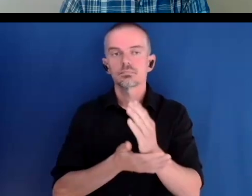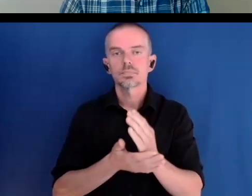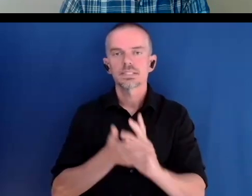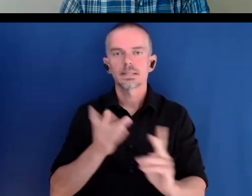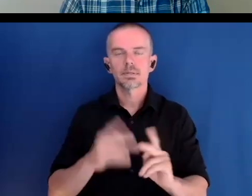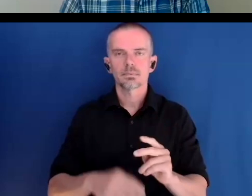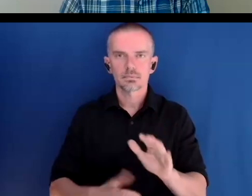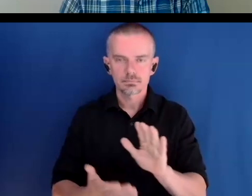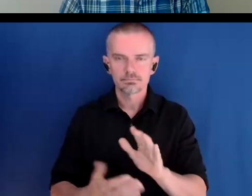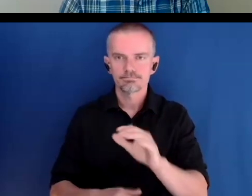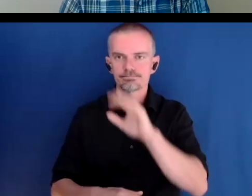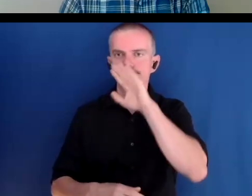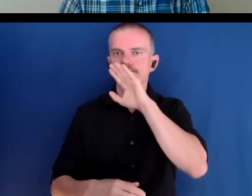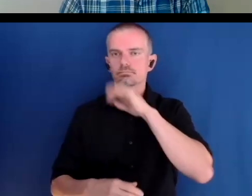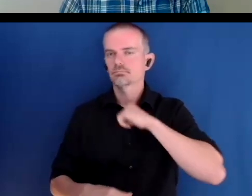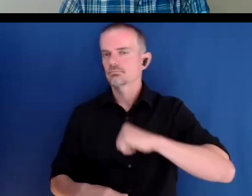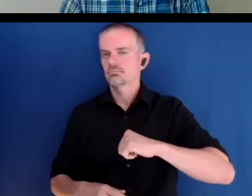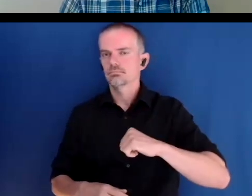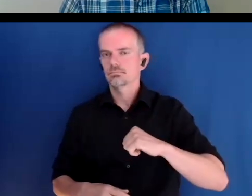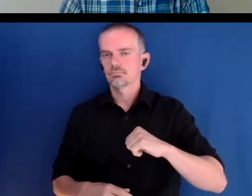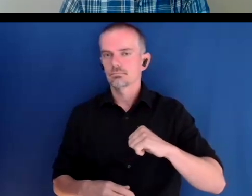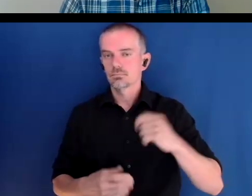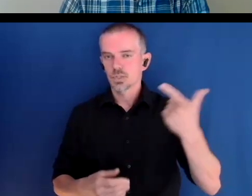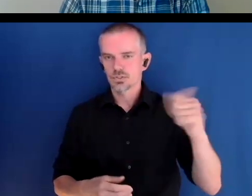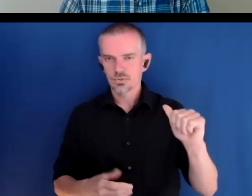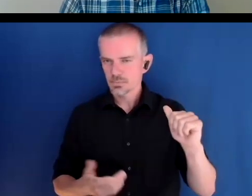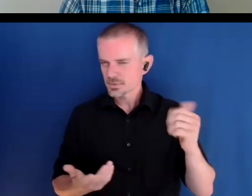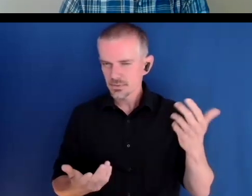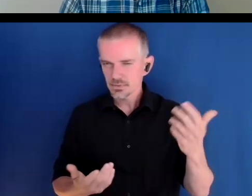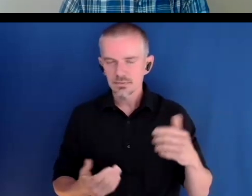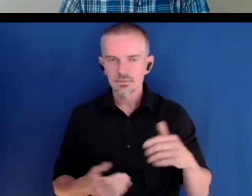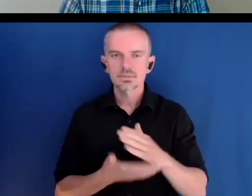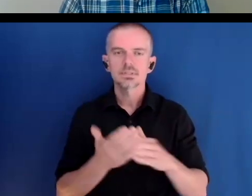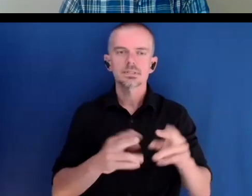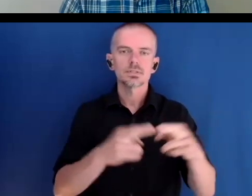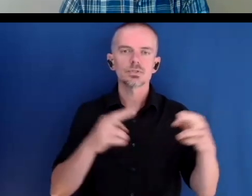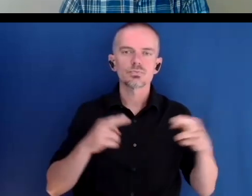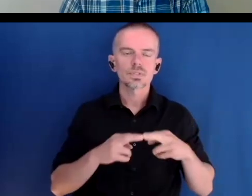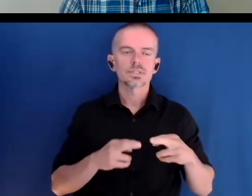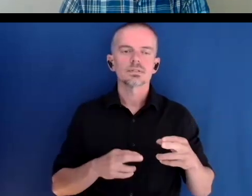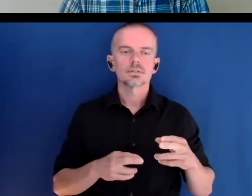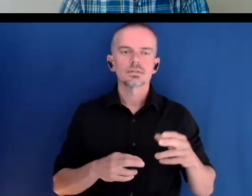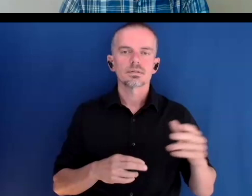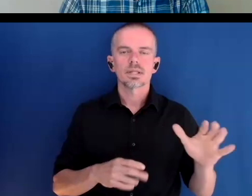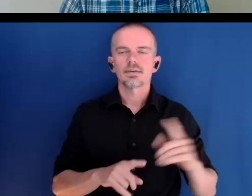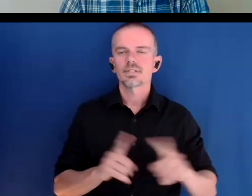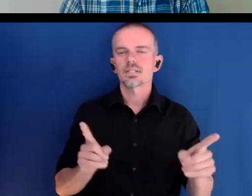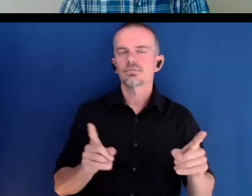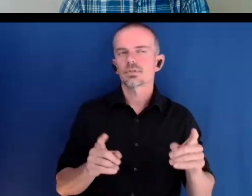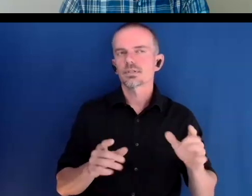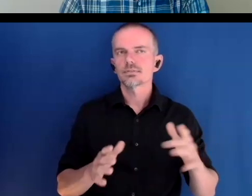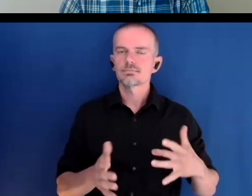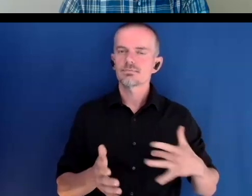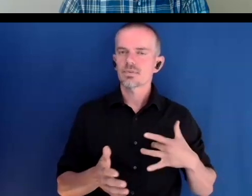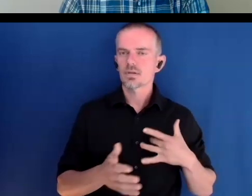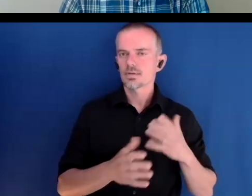pushback on going directly to grants and agreements. In some regions, they may have different direction on that.